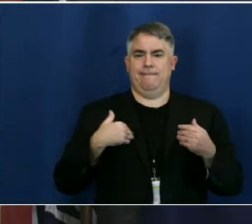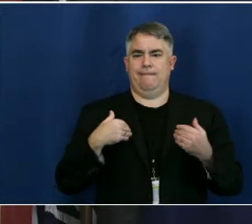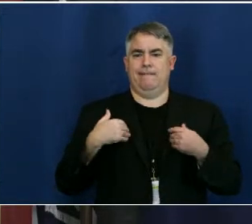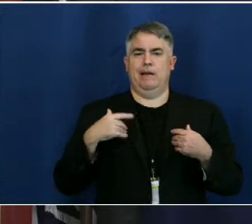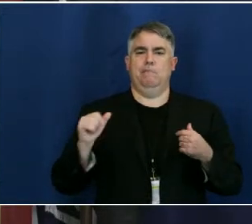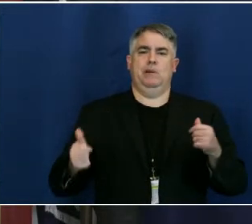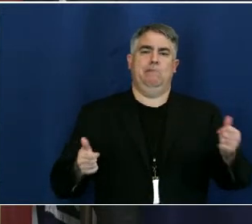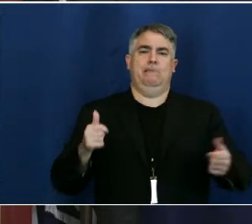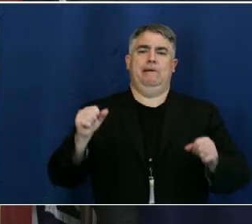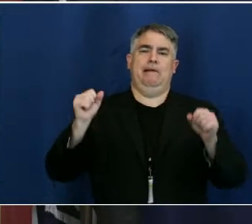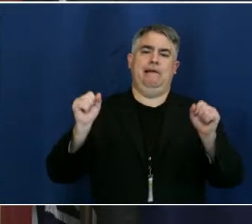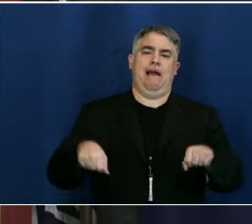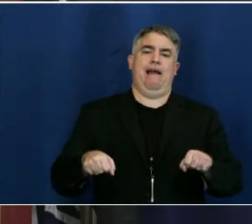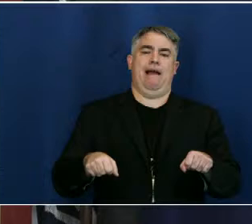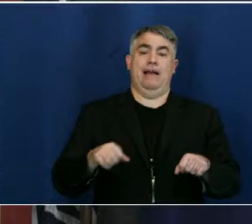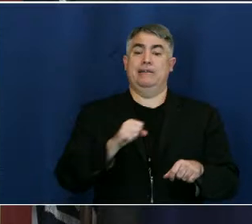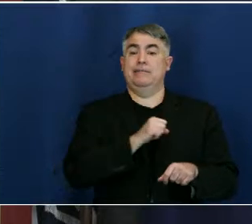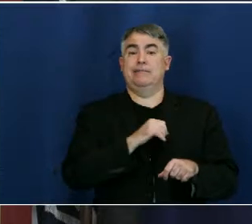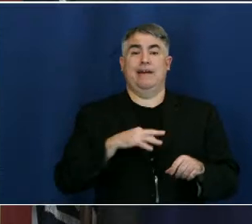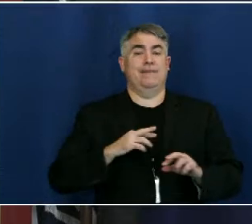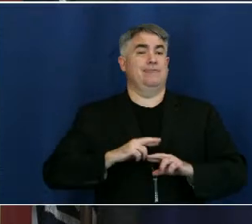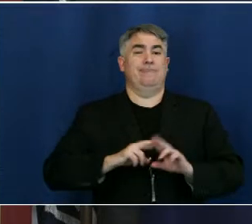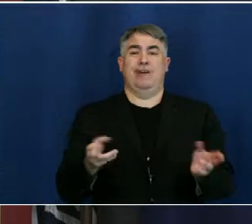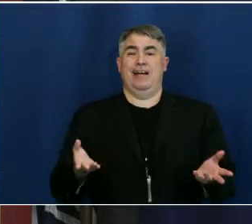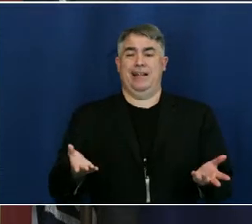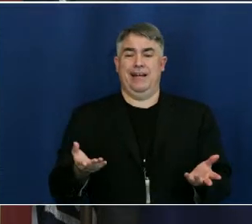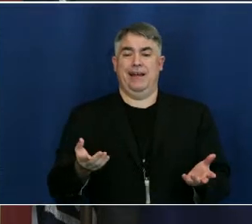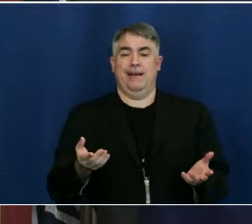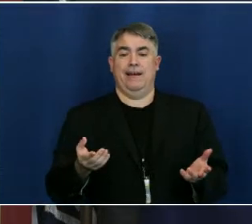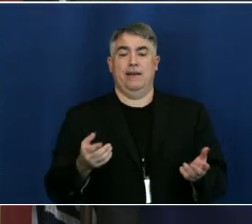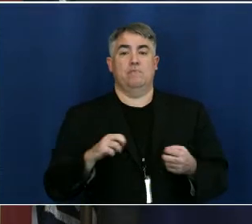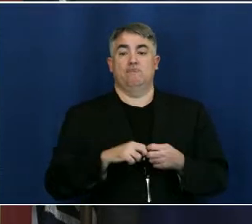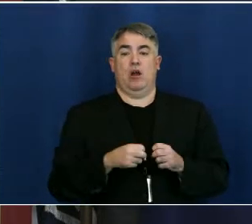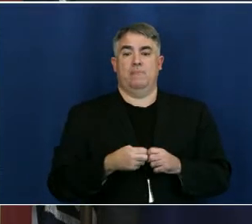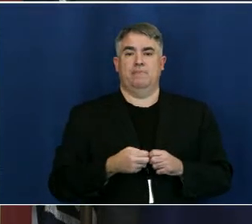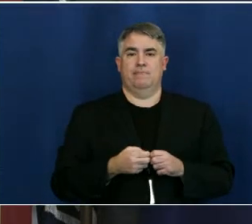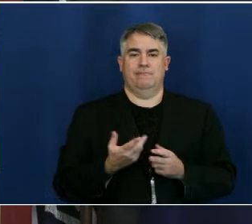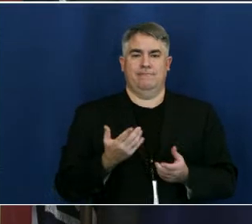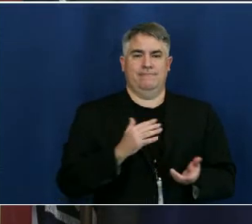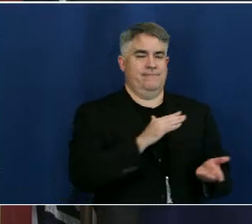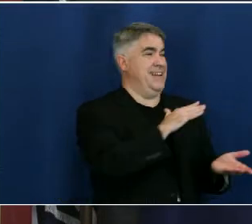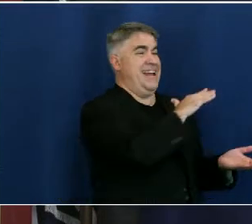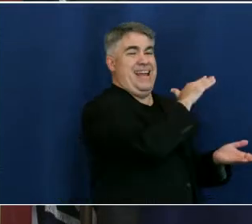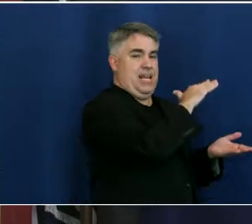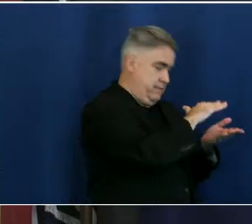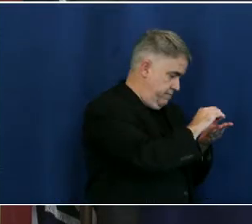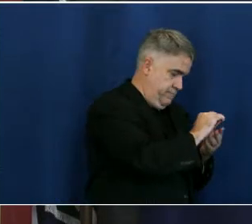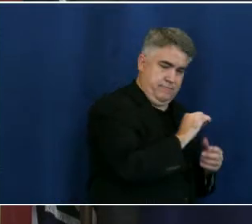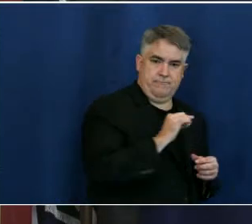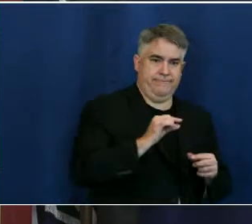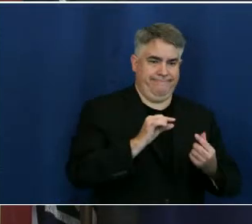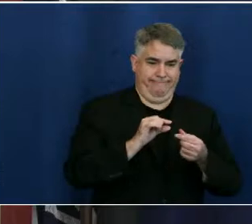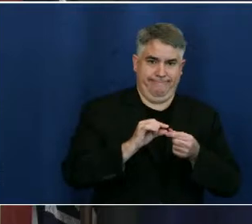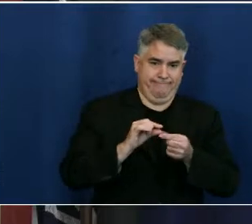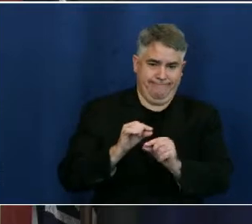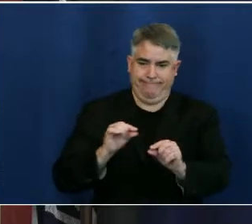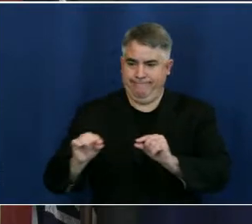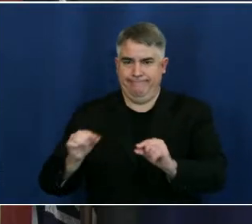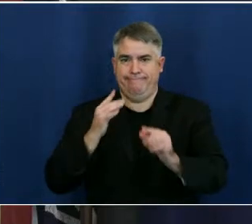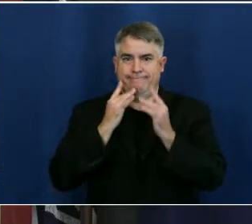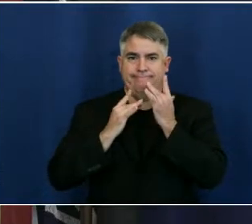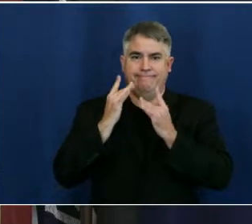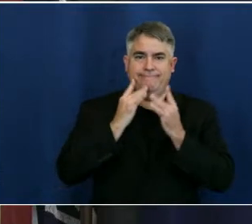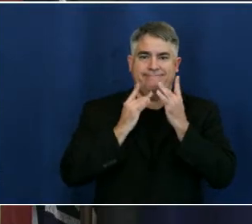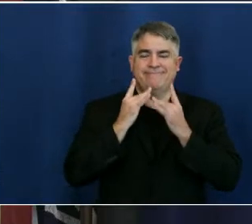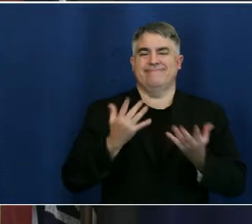workforce, and capacity to give vaccines than we have vaccines available. And so I guess technically we would be eligible for that, but I don't